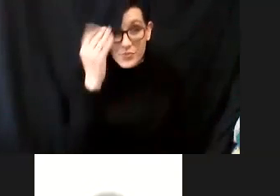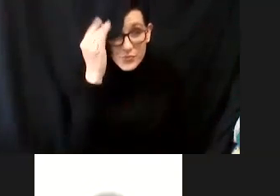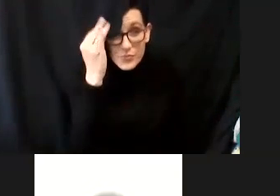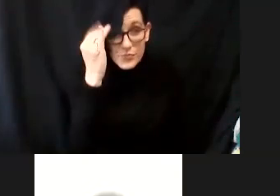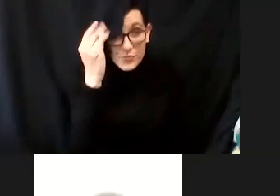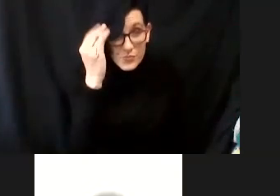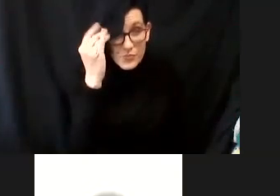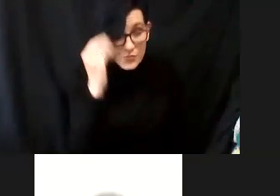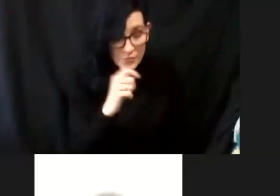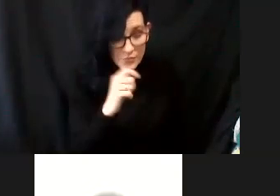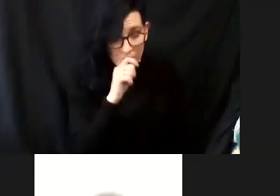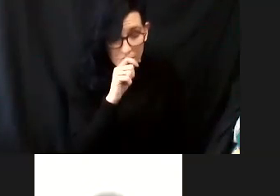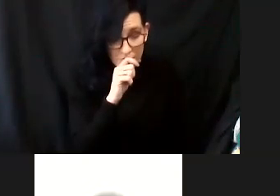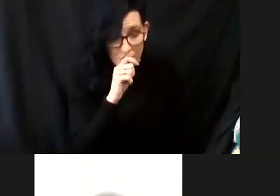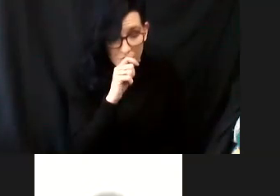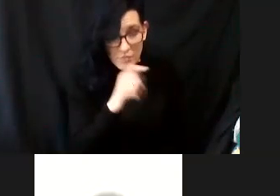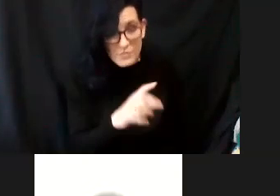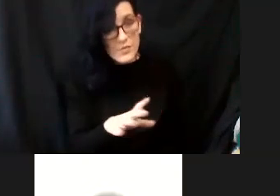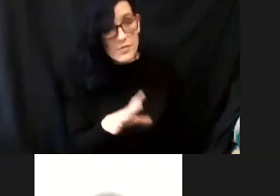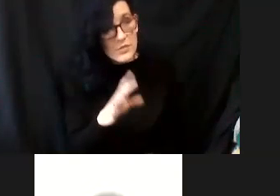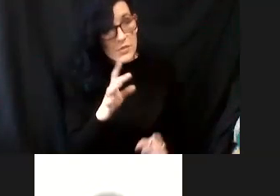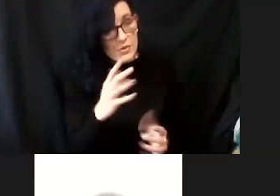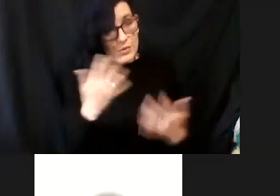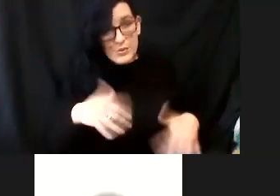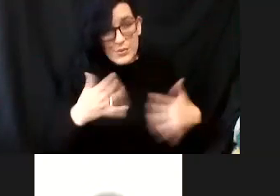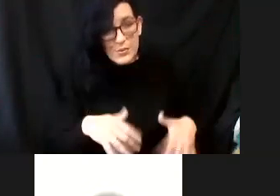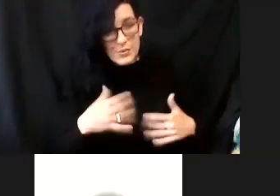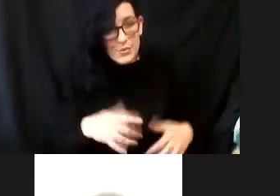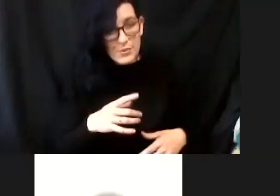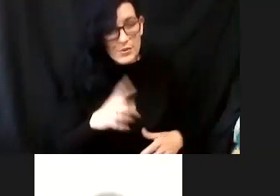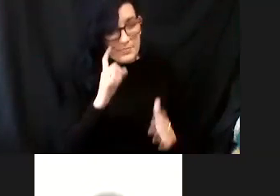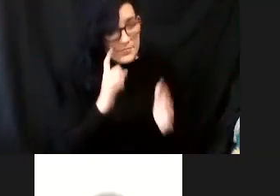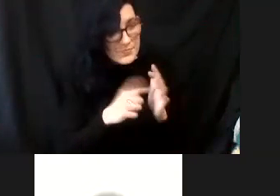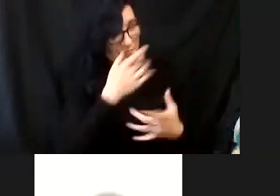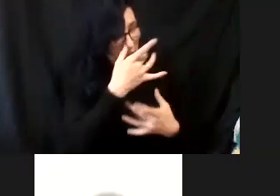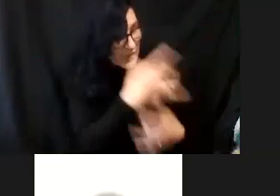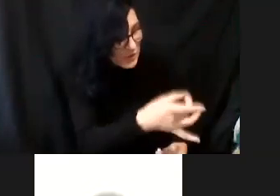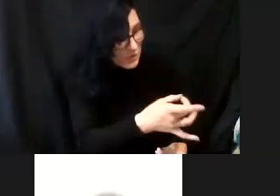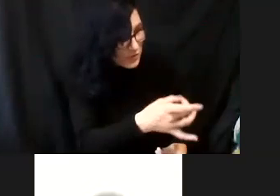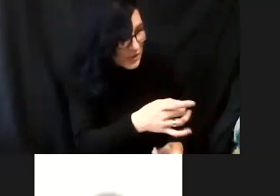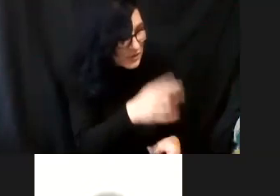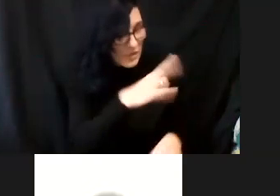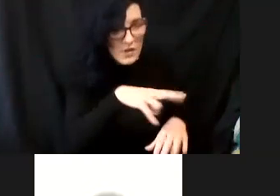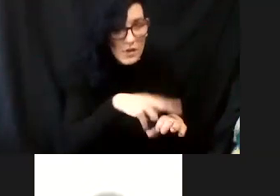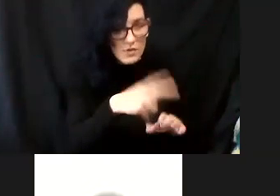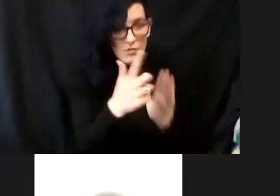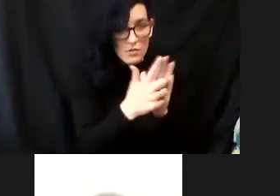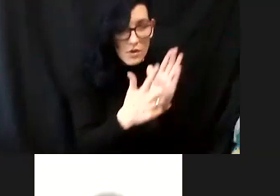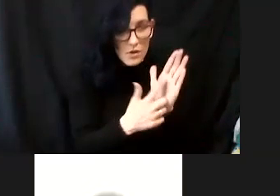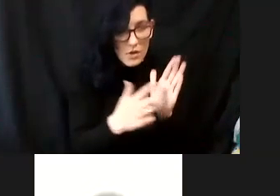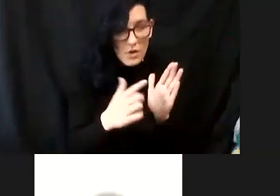the attention of the National Consumer Law Center and other groups that several